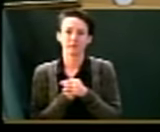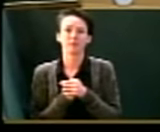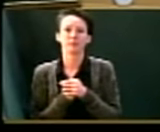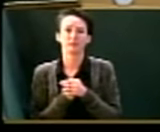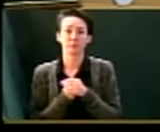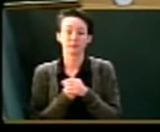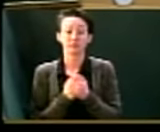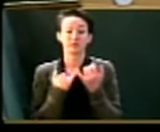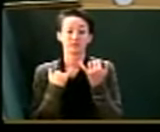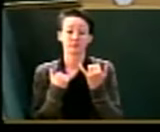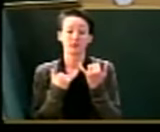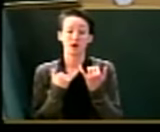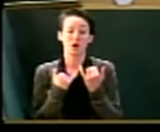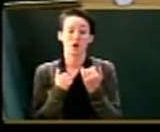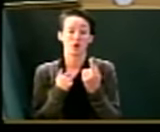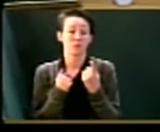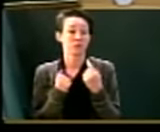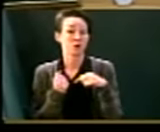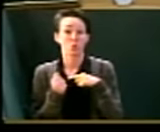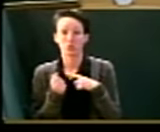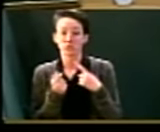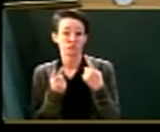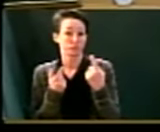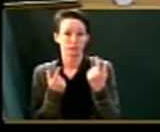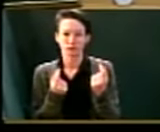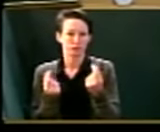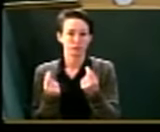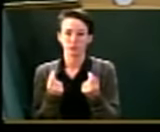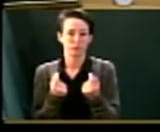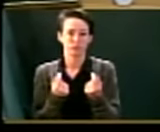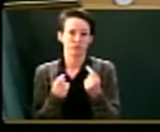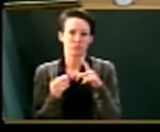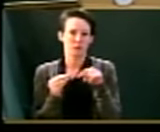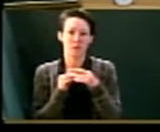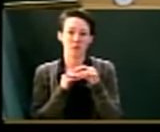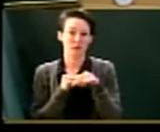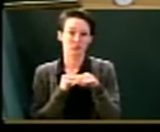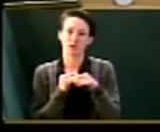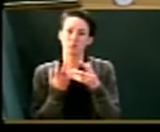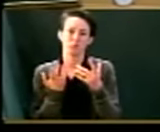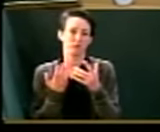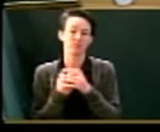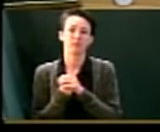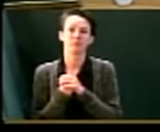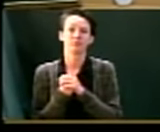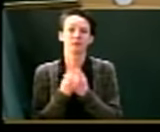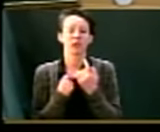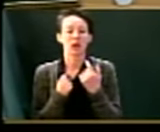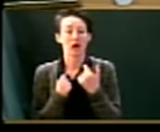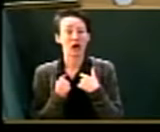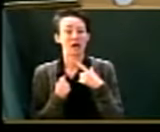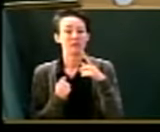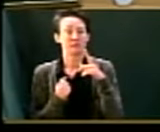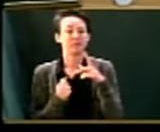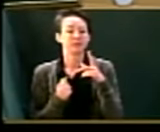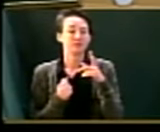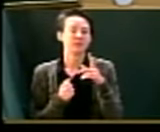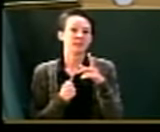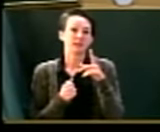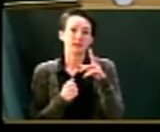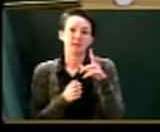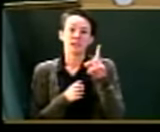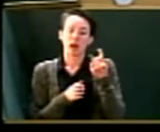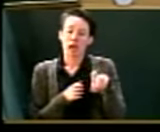So now we're okay. What can we do about this? You know, as I've had to painfully tell